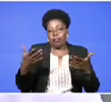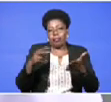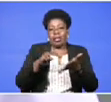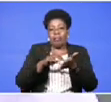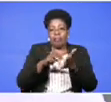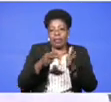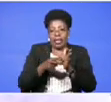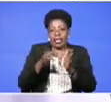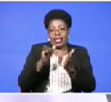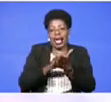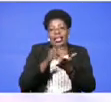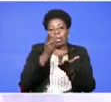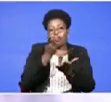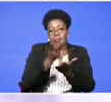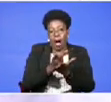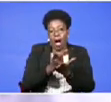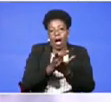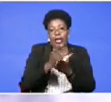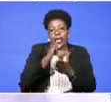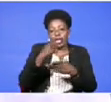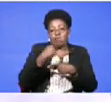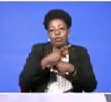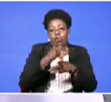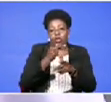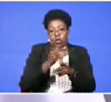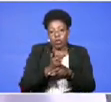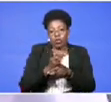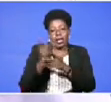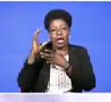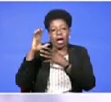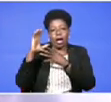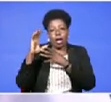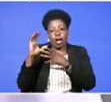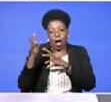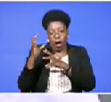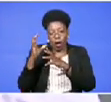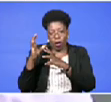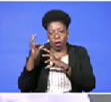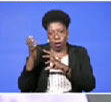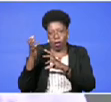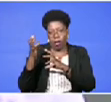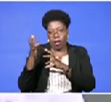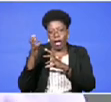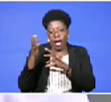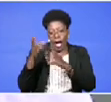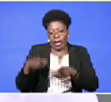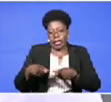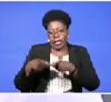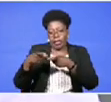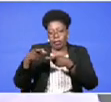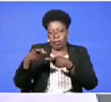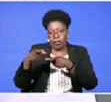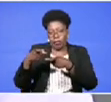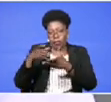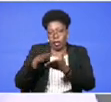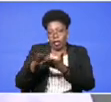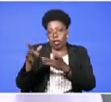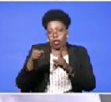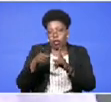the park is producing conch larvae and it is providing it to the adjacent areas